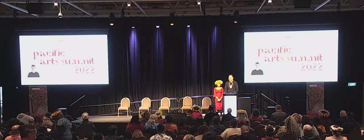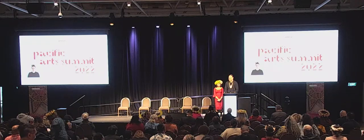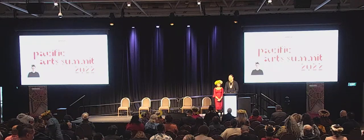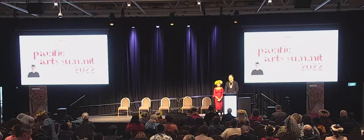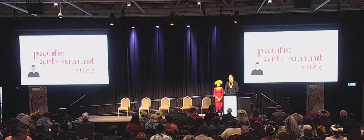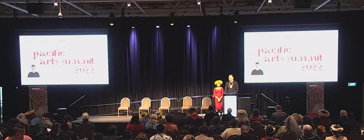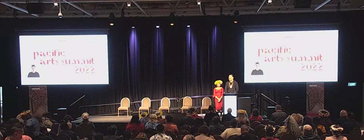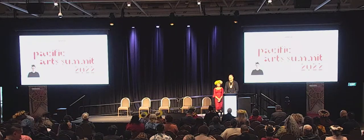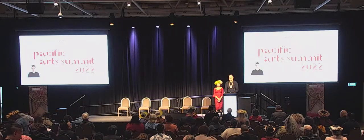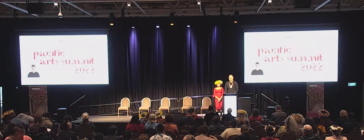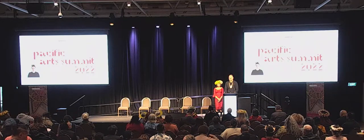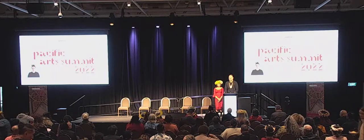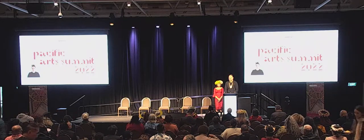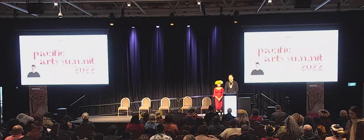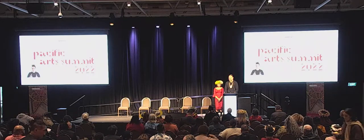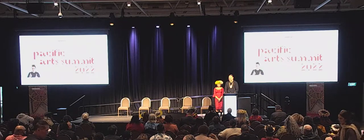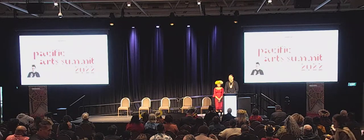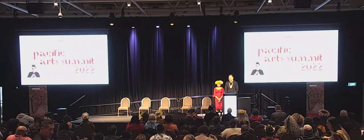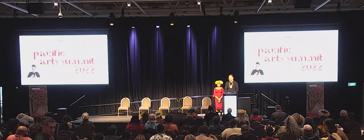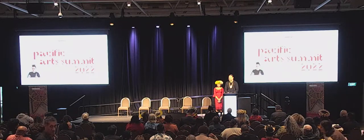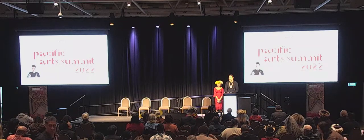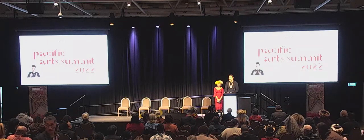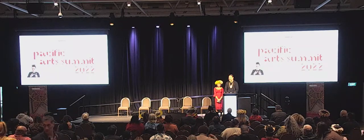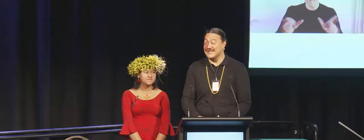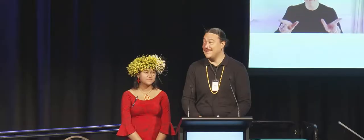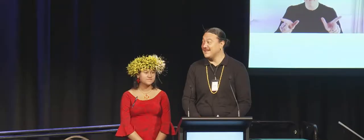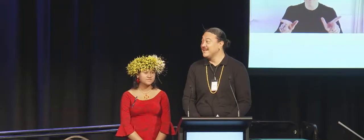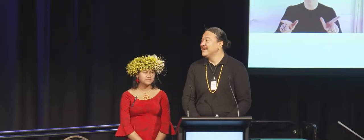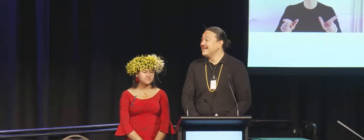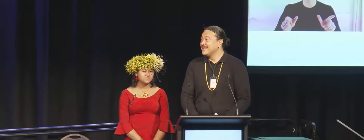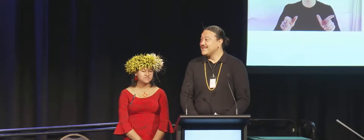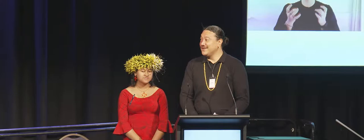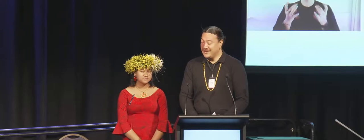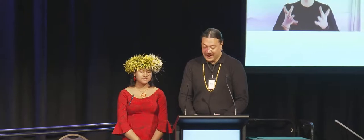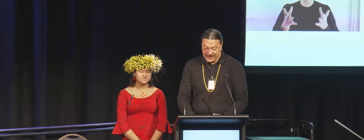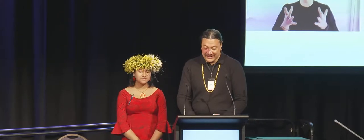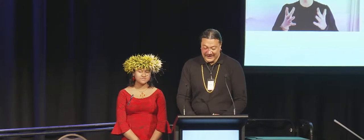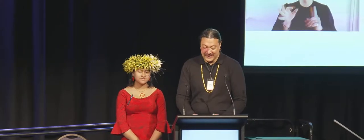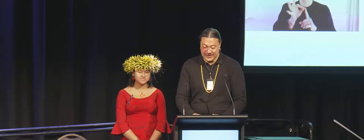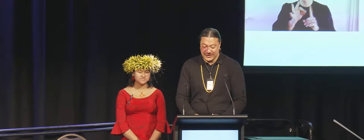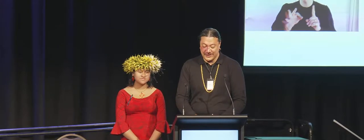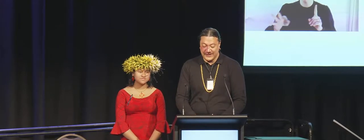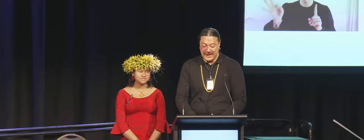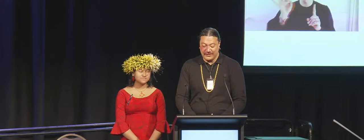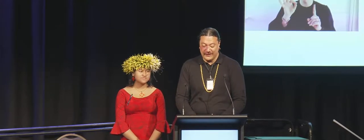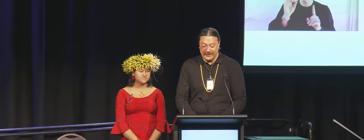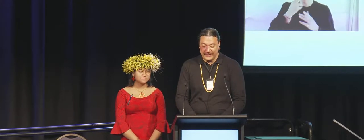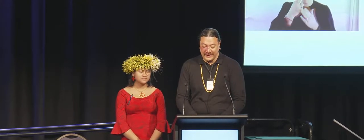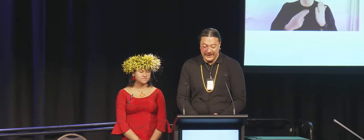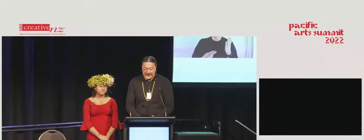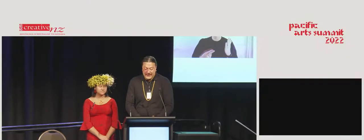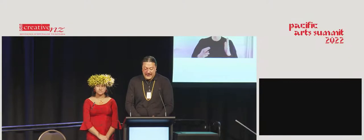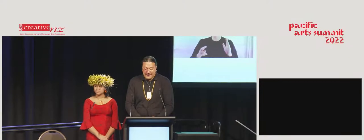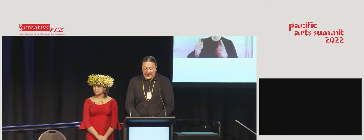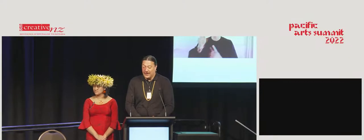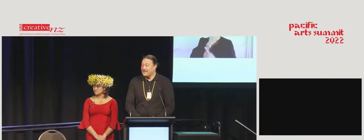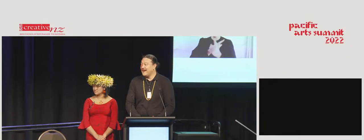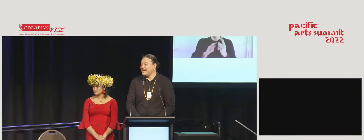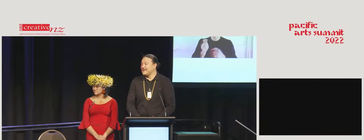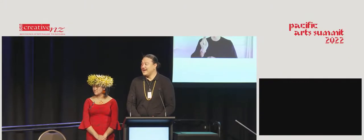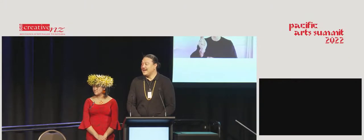delay and welcome everyone we're about to start the Pacific art Summit soon I'd just like to introduce our Reverend